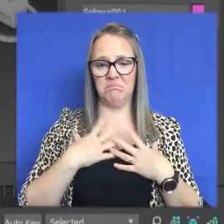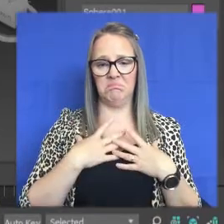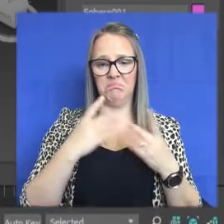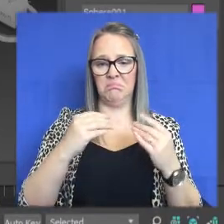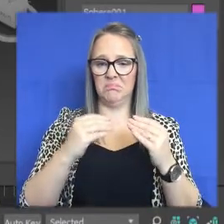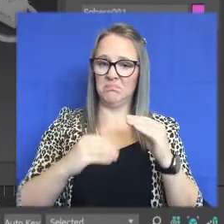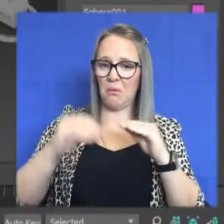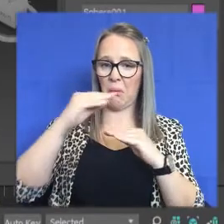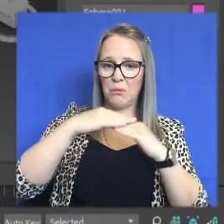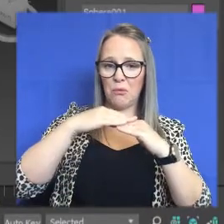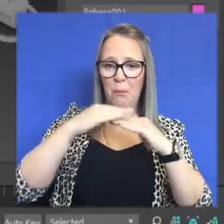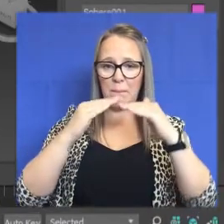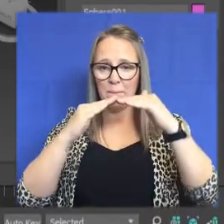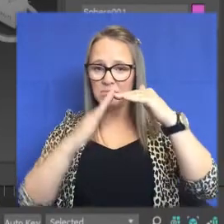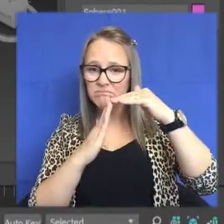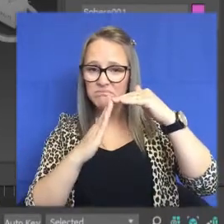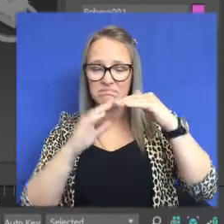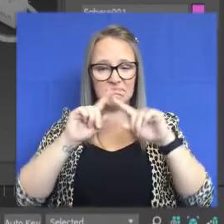in any order you wish.